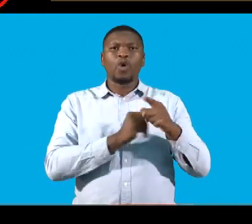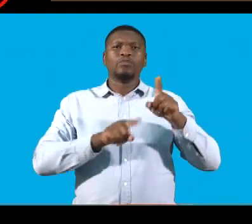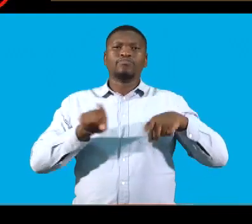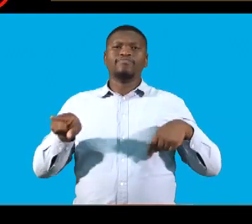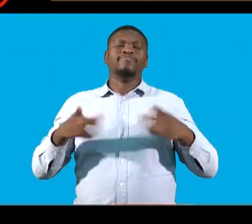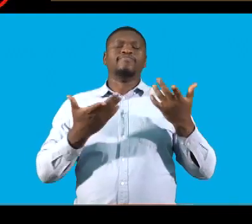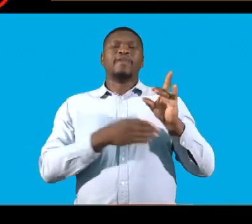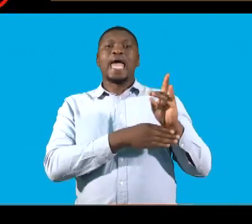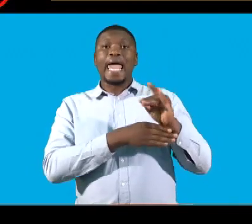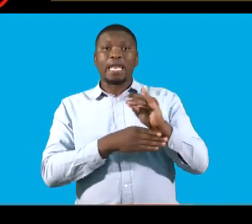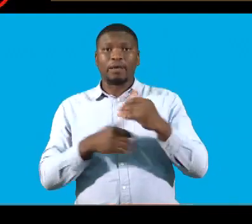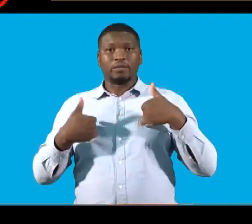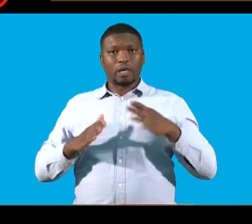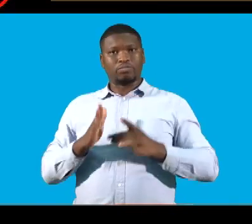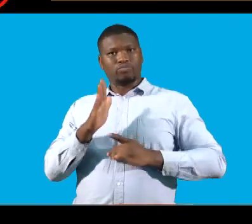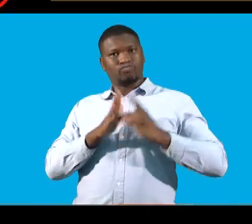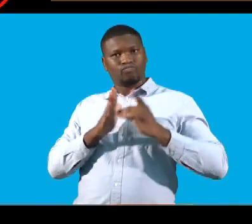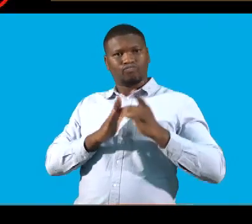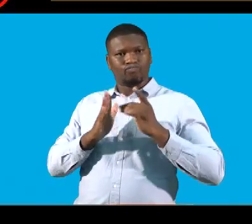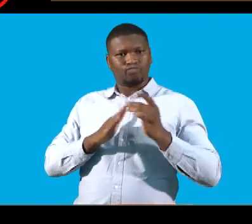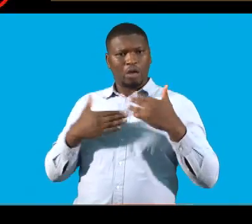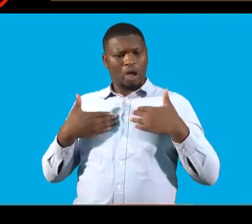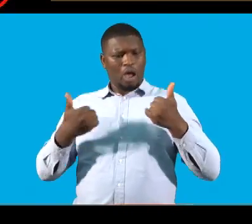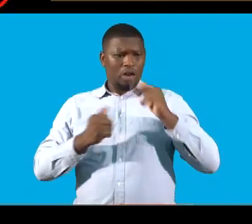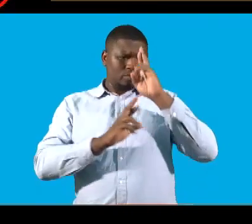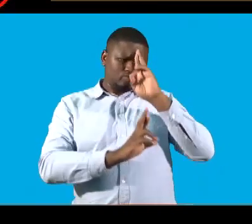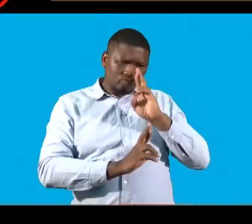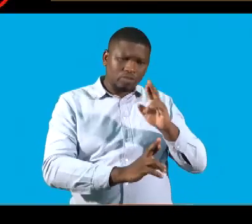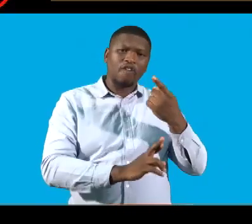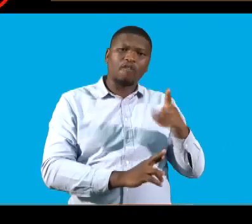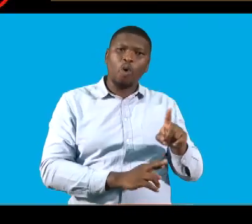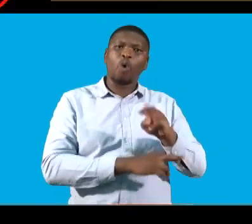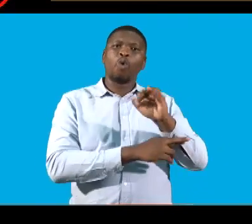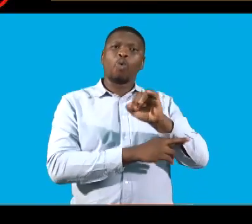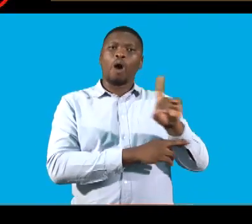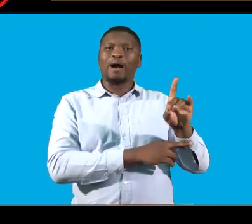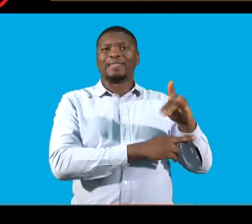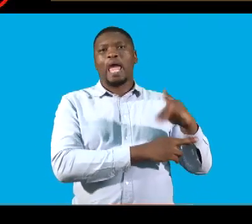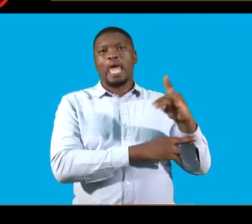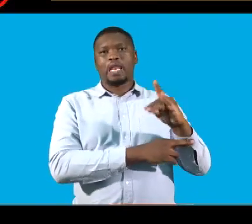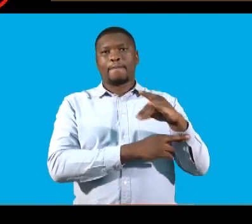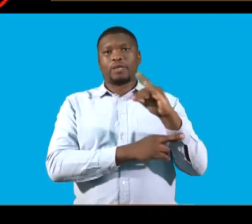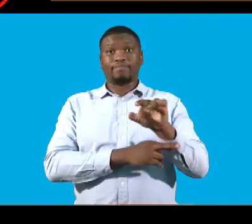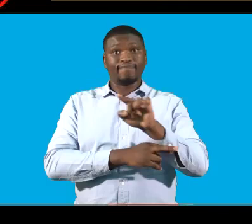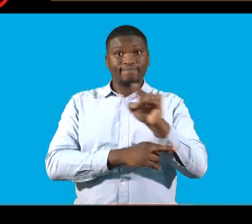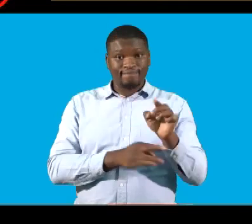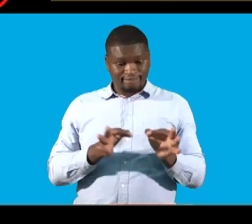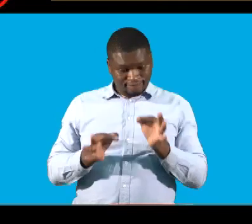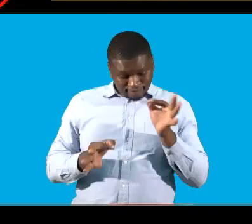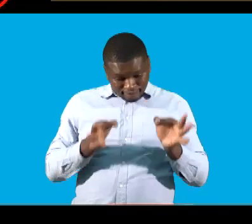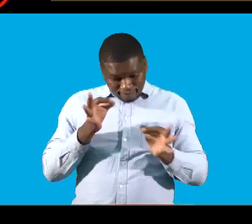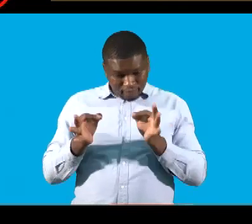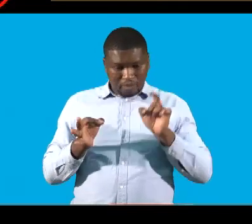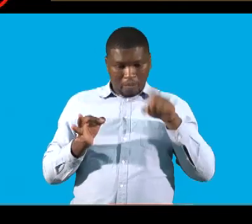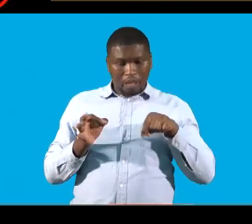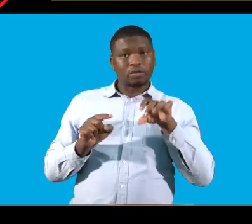anthropomorphizing animals and begins to develop a healthy respect for wild animals. So in your analysis of